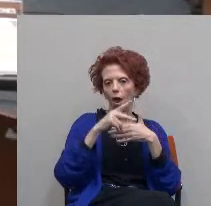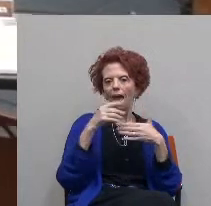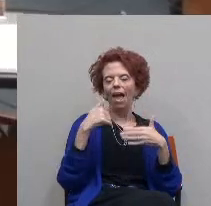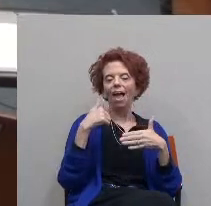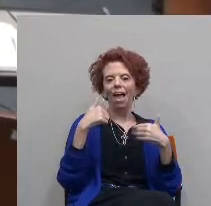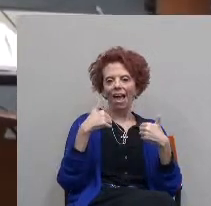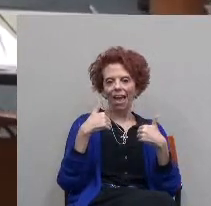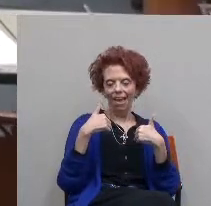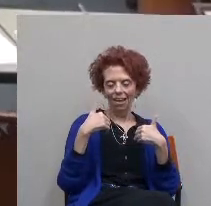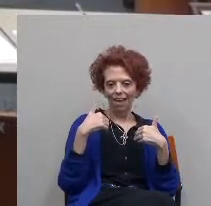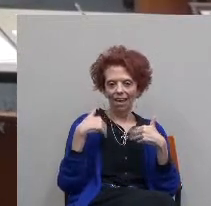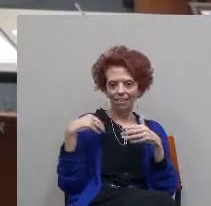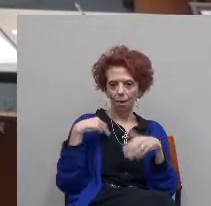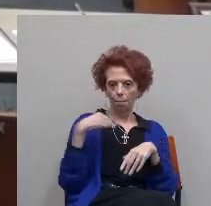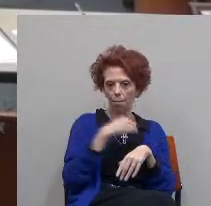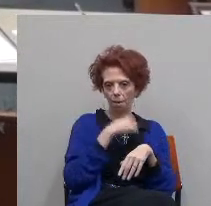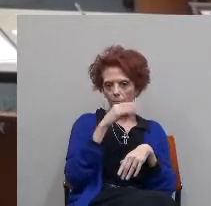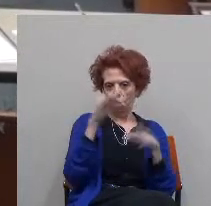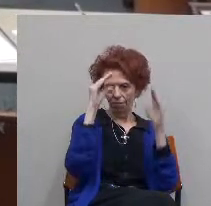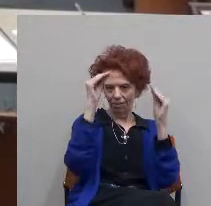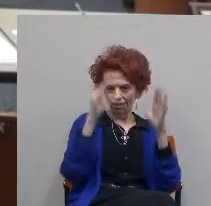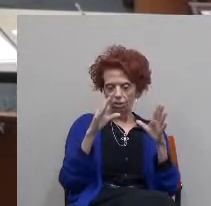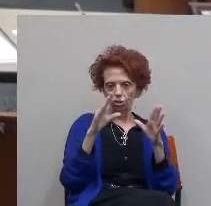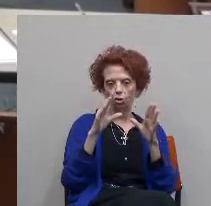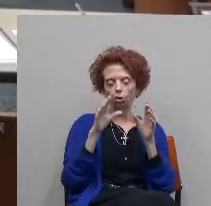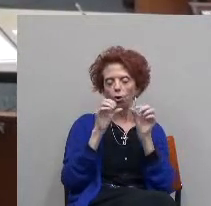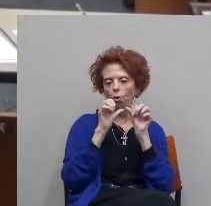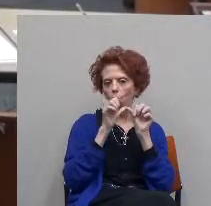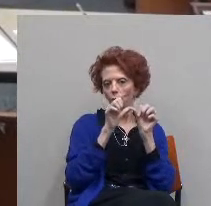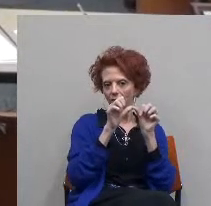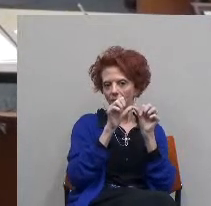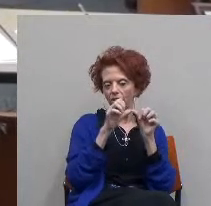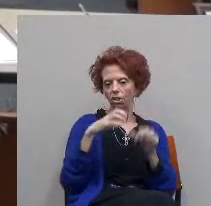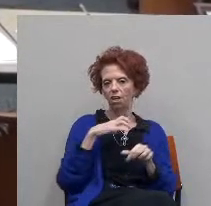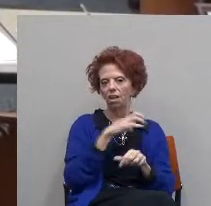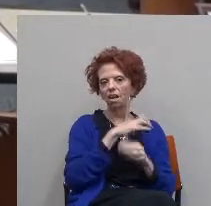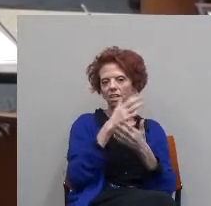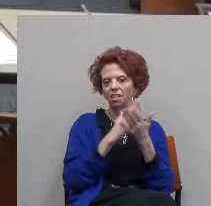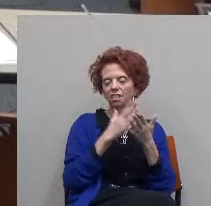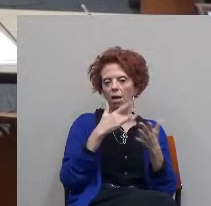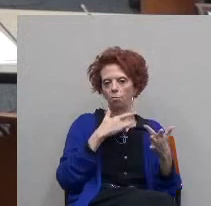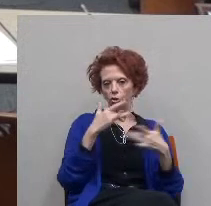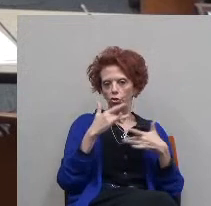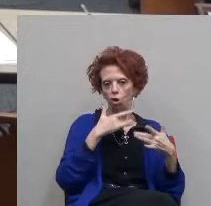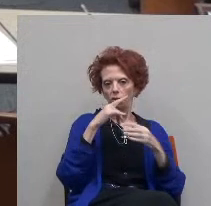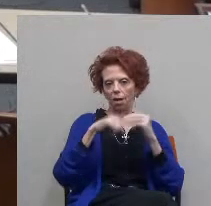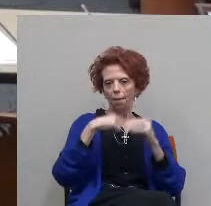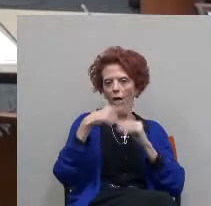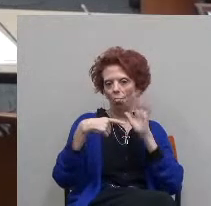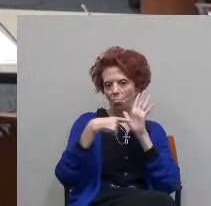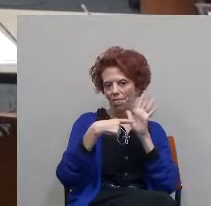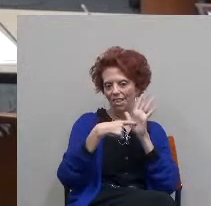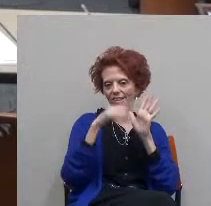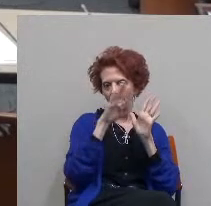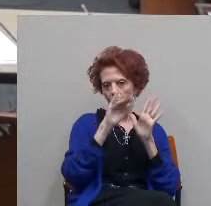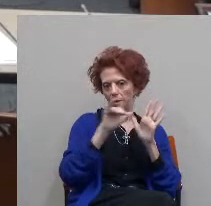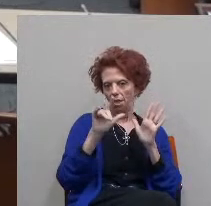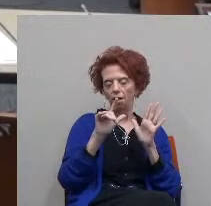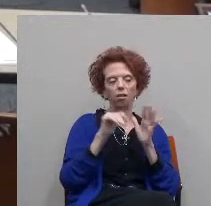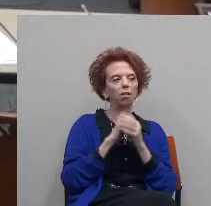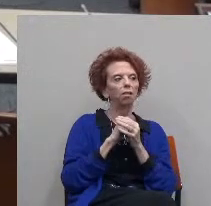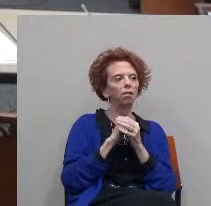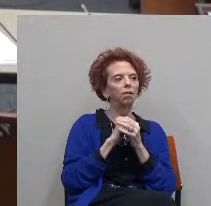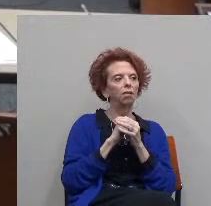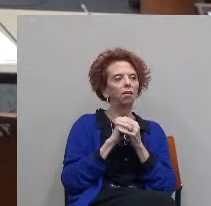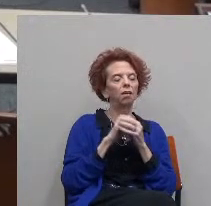of the Teacher Retention Commission, there's been some concerns about this particular bill in